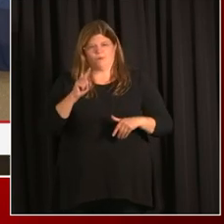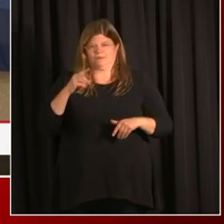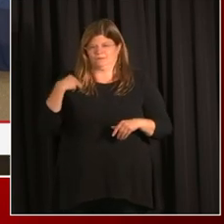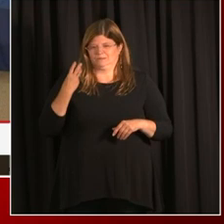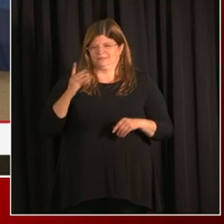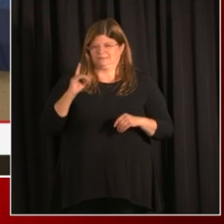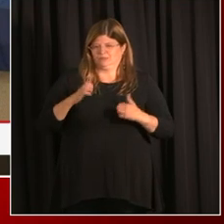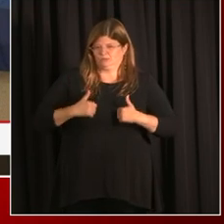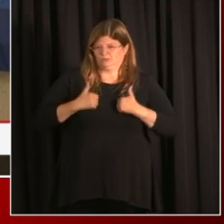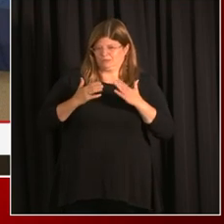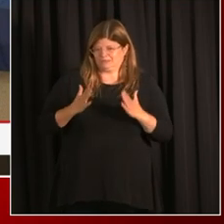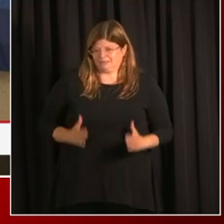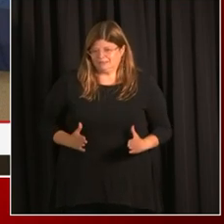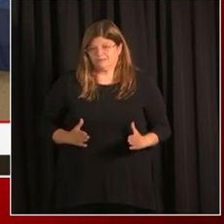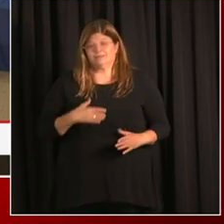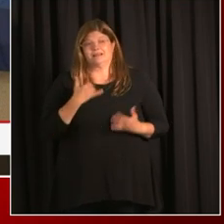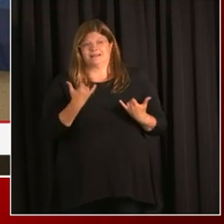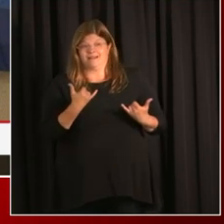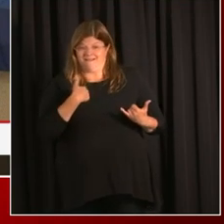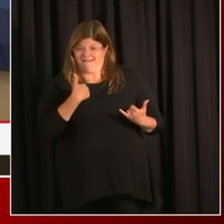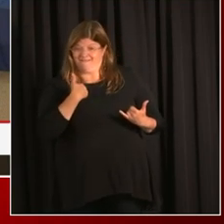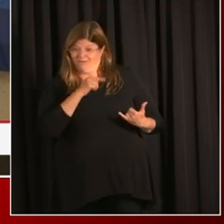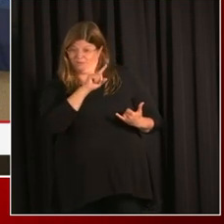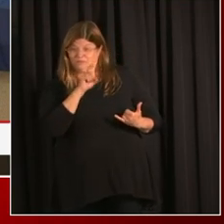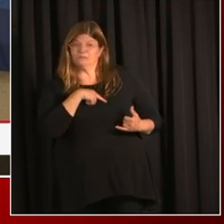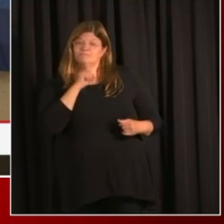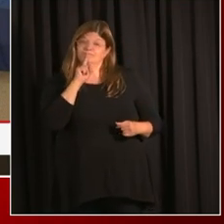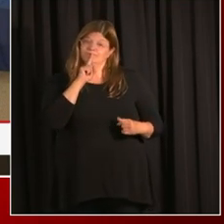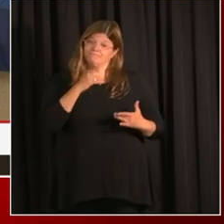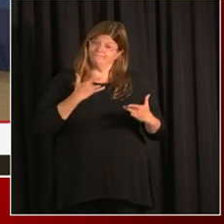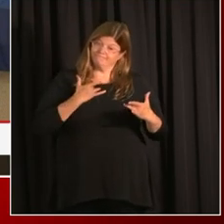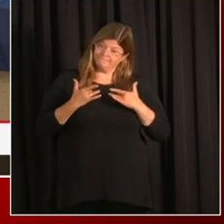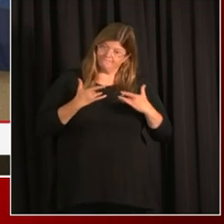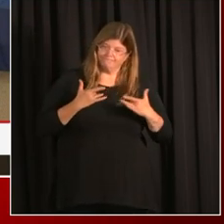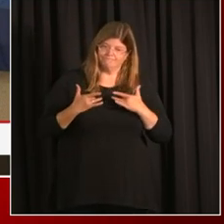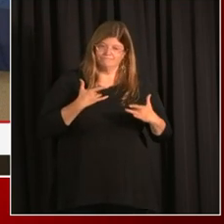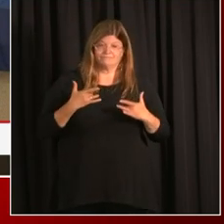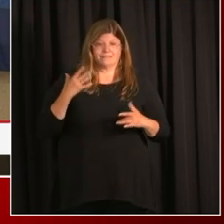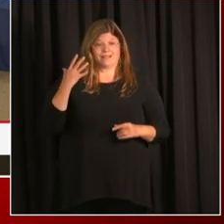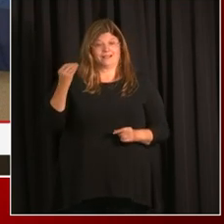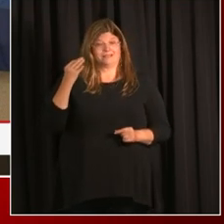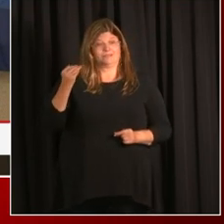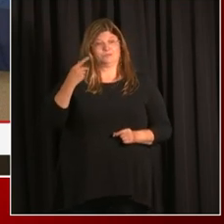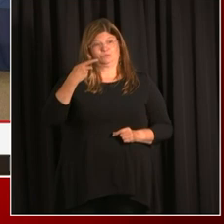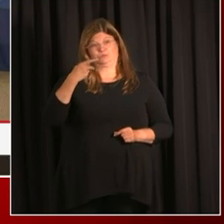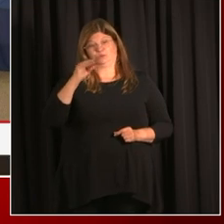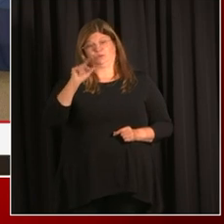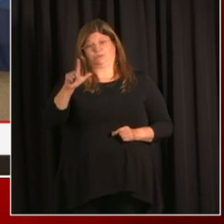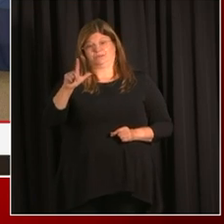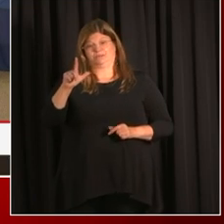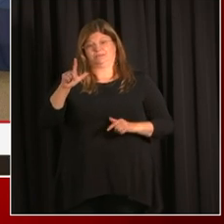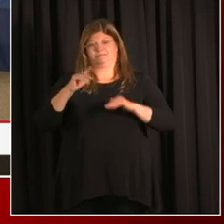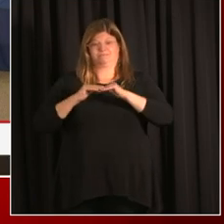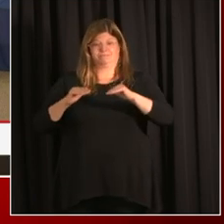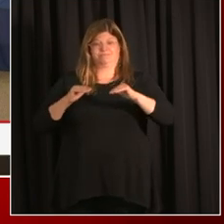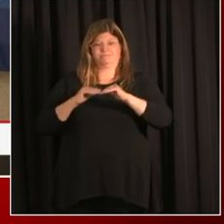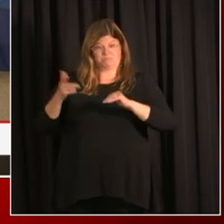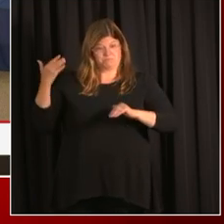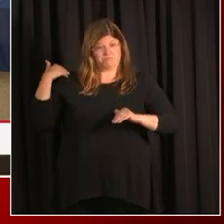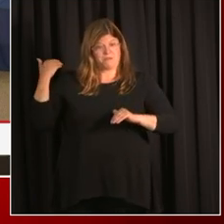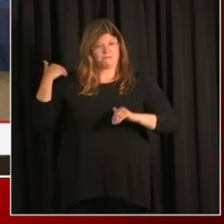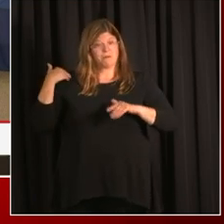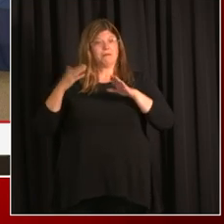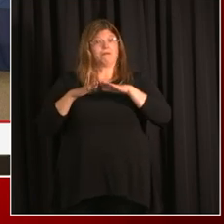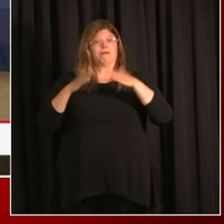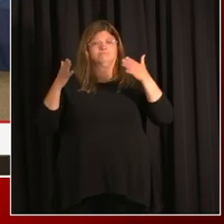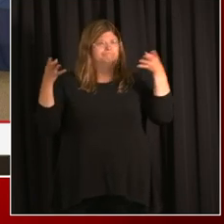My question is concerning the outdoor pools. I know the outdoor pools were open for a little while,